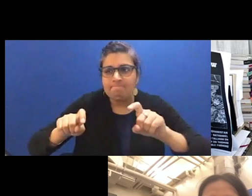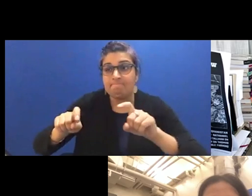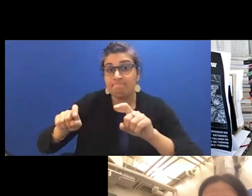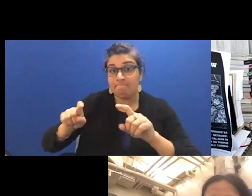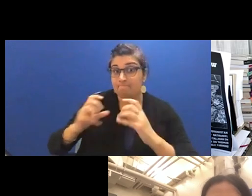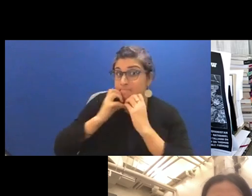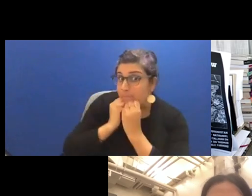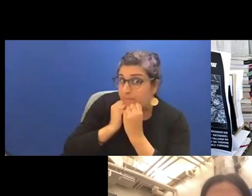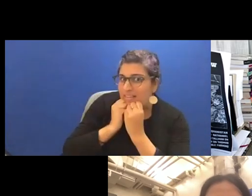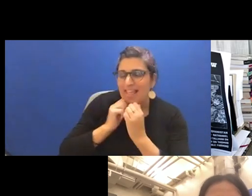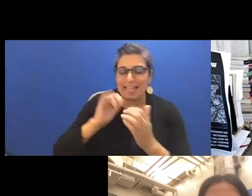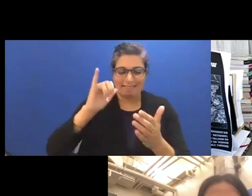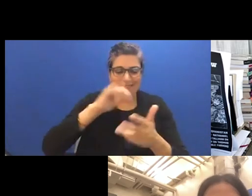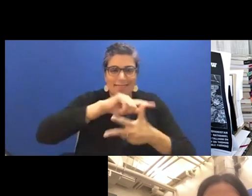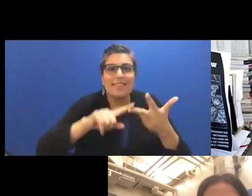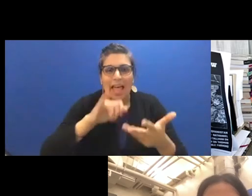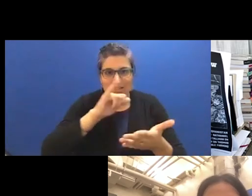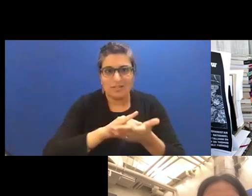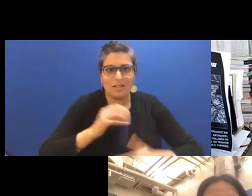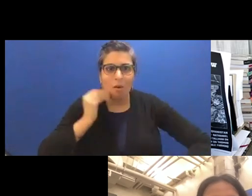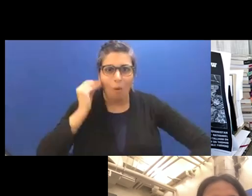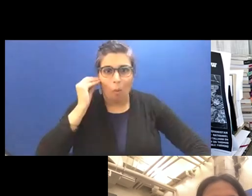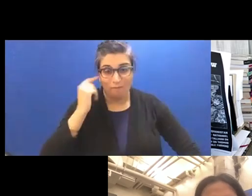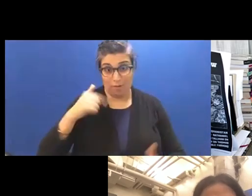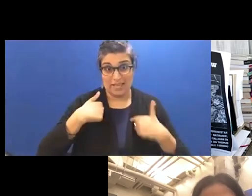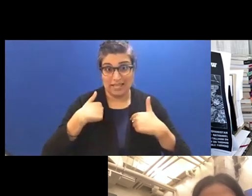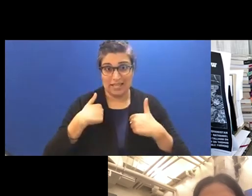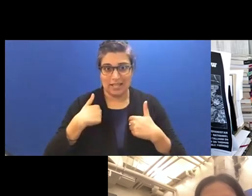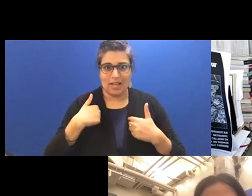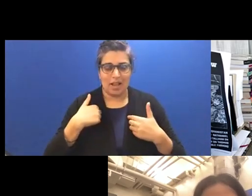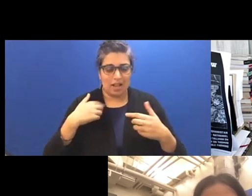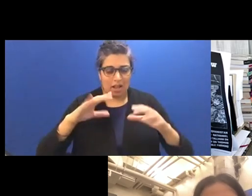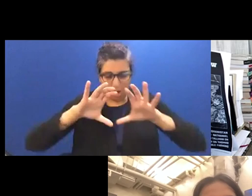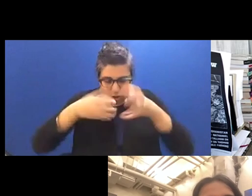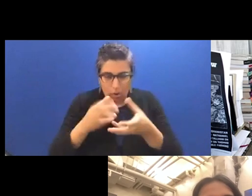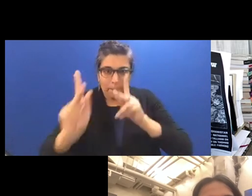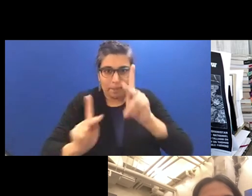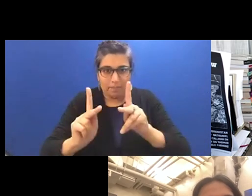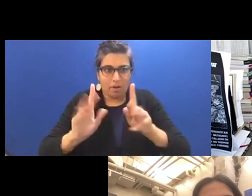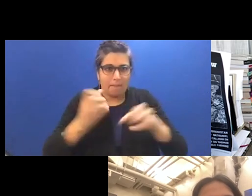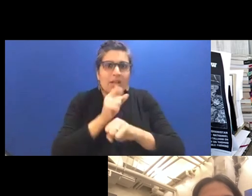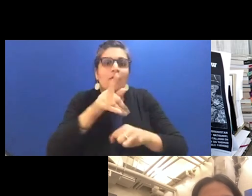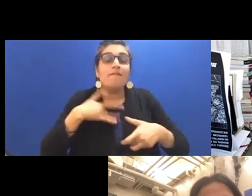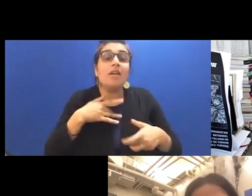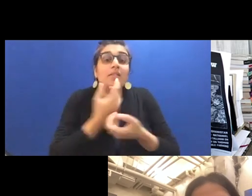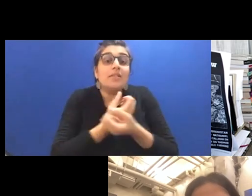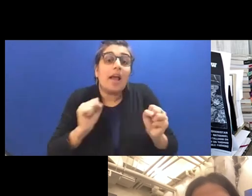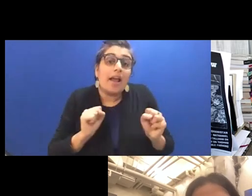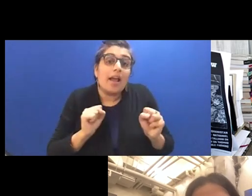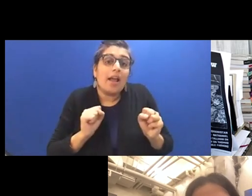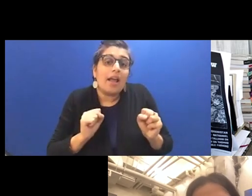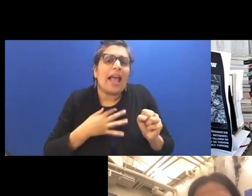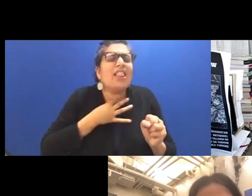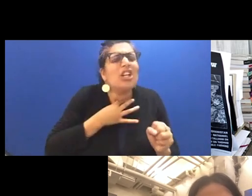what home means to me, when you're part of a group of people that make you feel safe and held, and they're curious